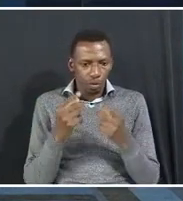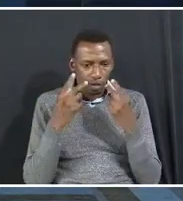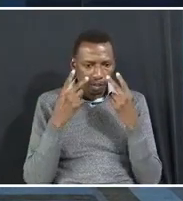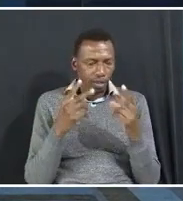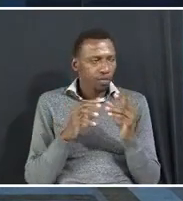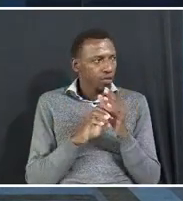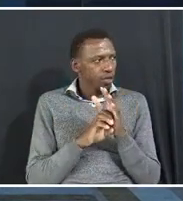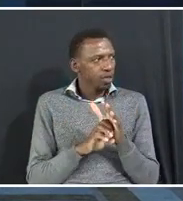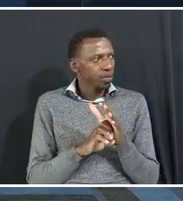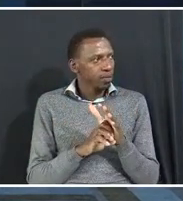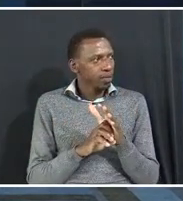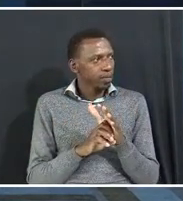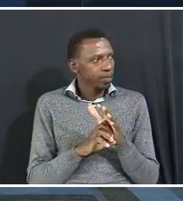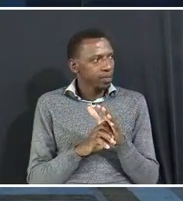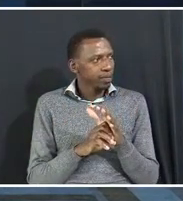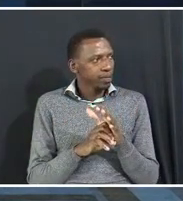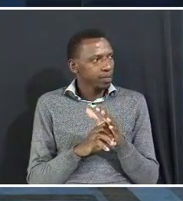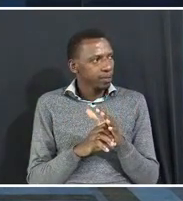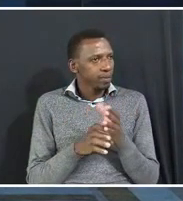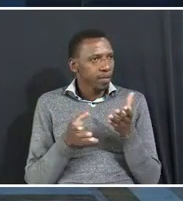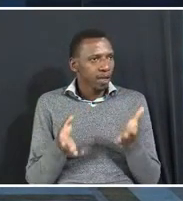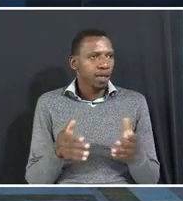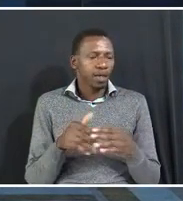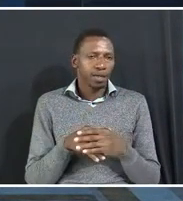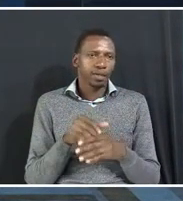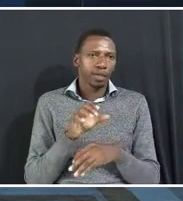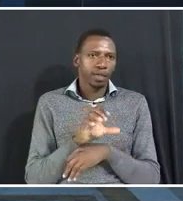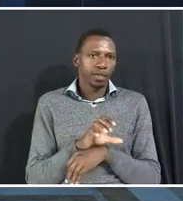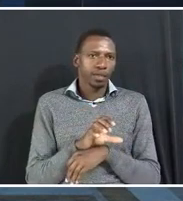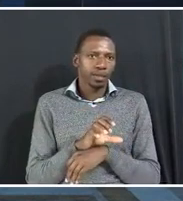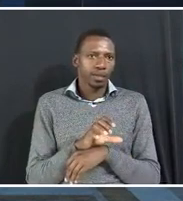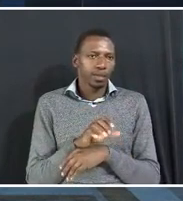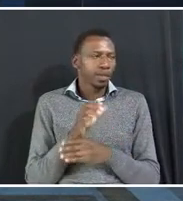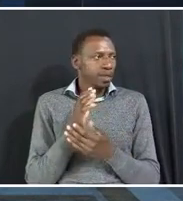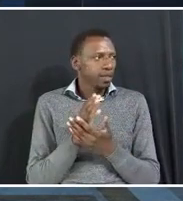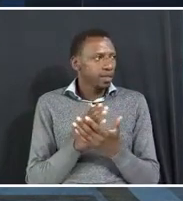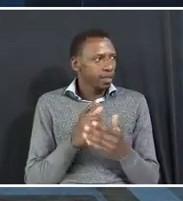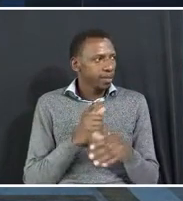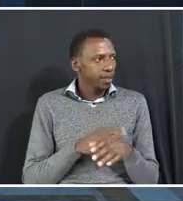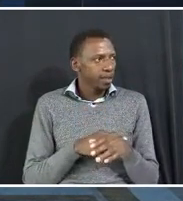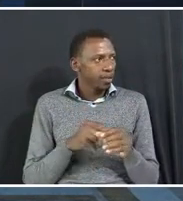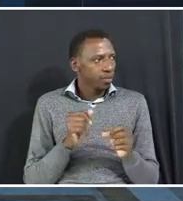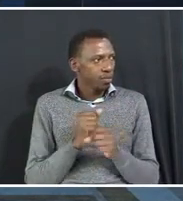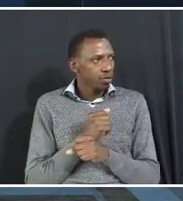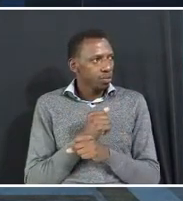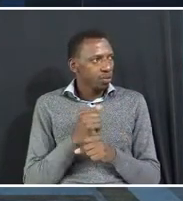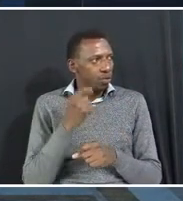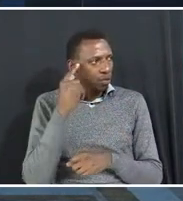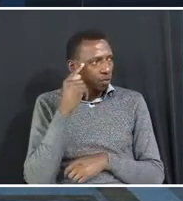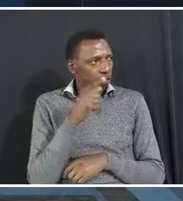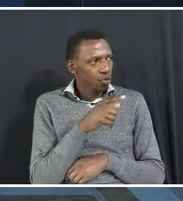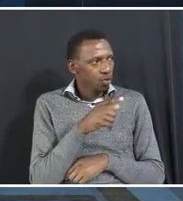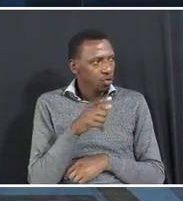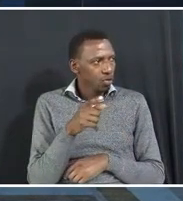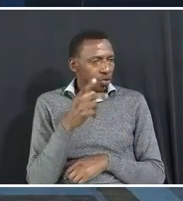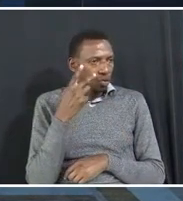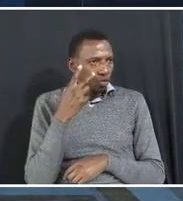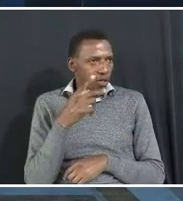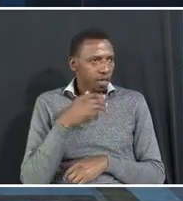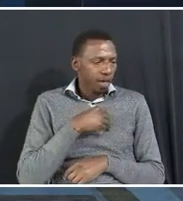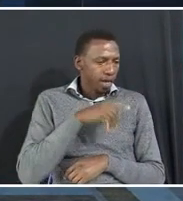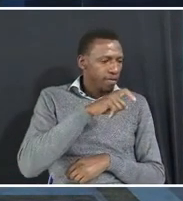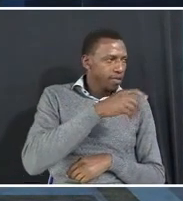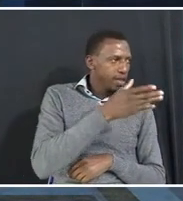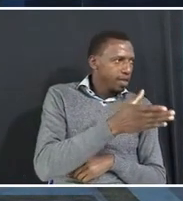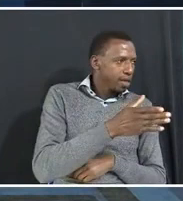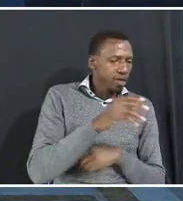example, here in church, sometimes it is not possible for you to tell that there's need here or there's no